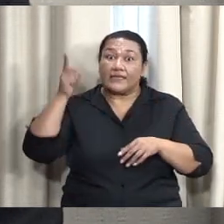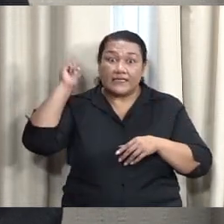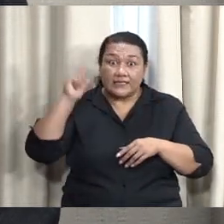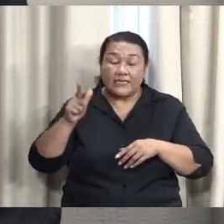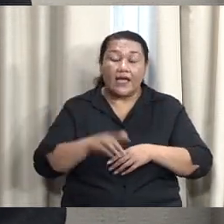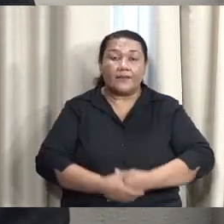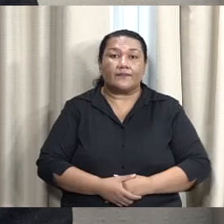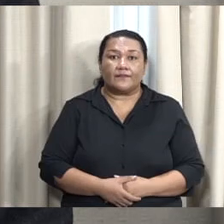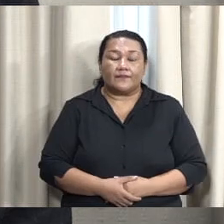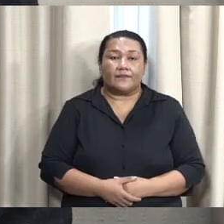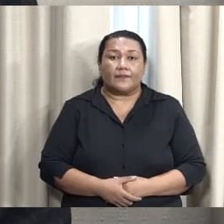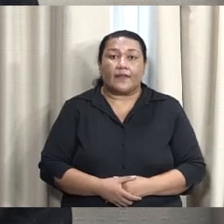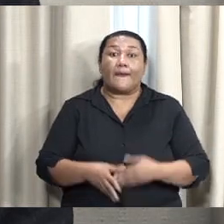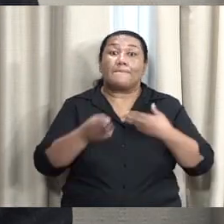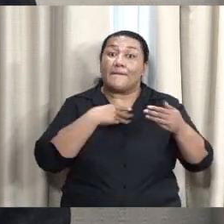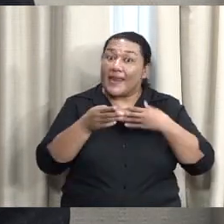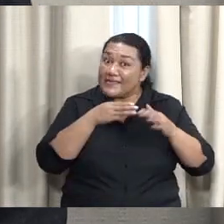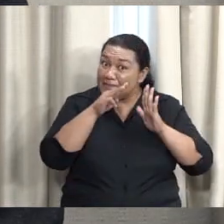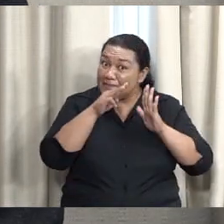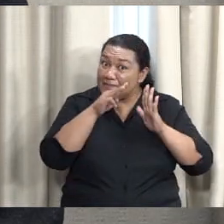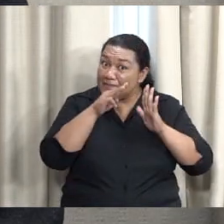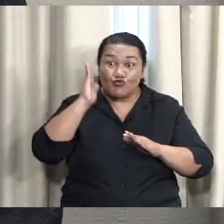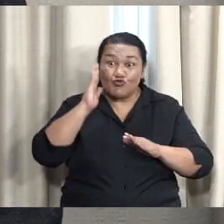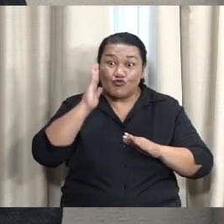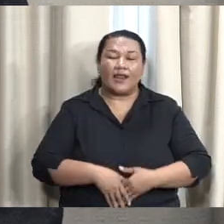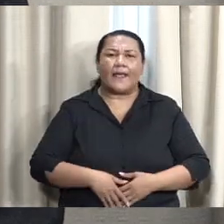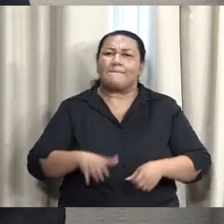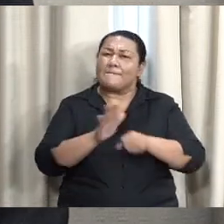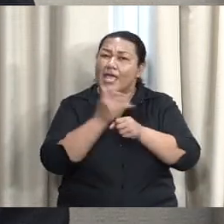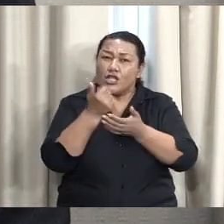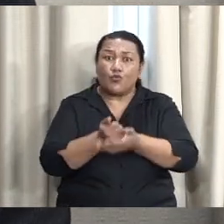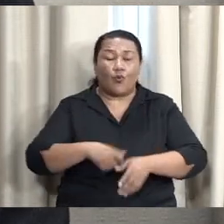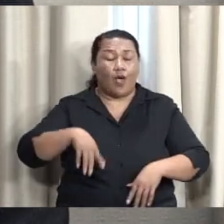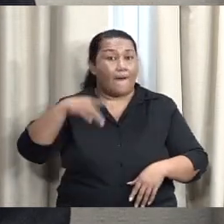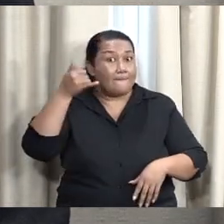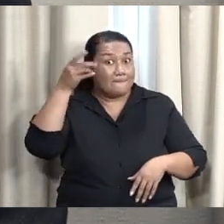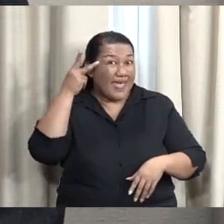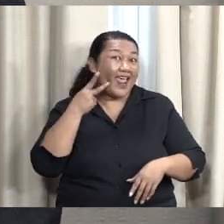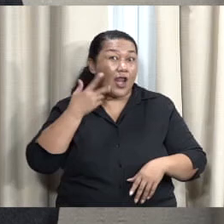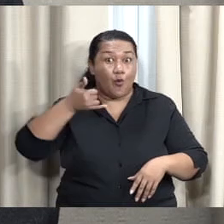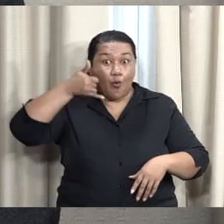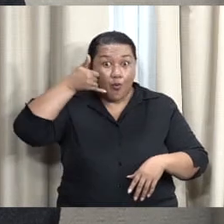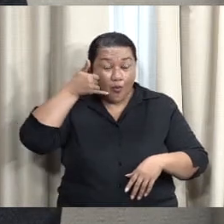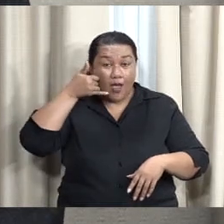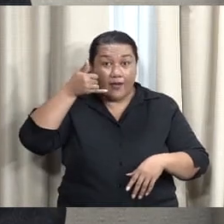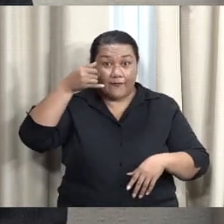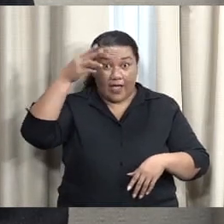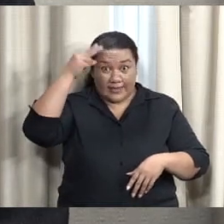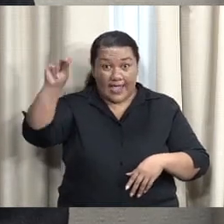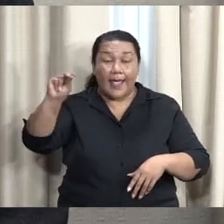of schools, and management to ensure that the parents' name and phone number in the manual application form is